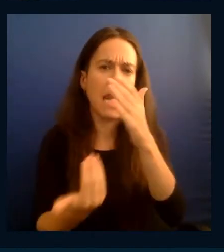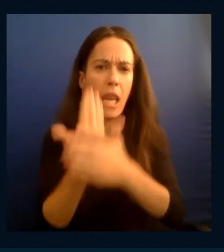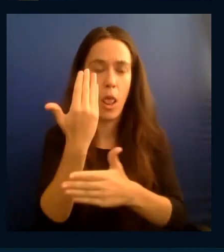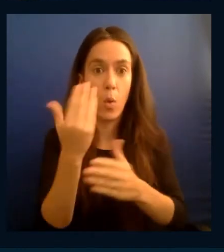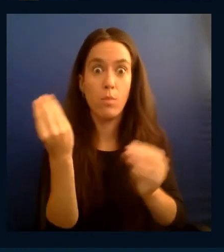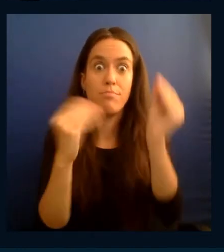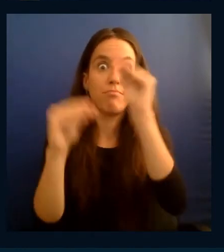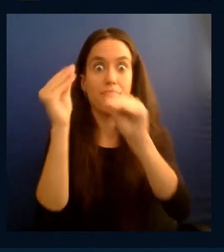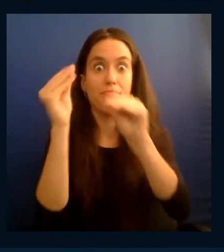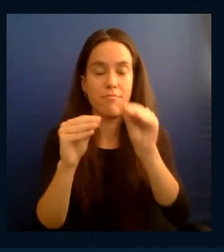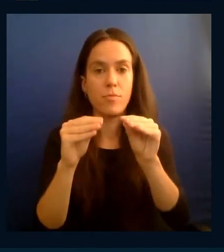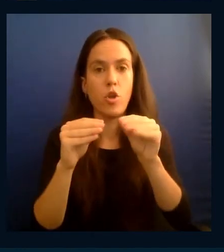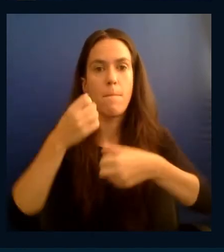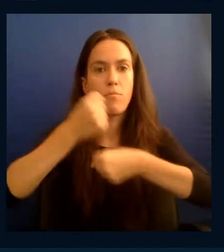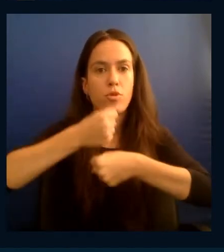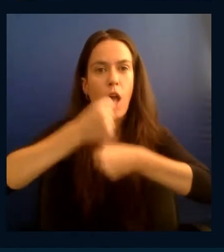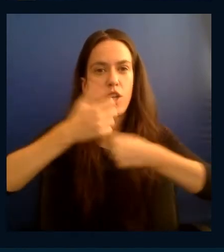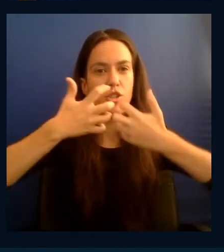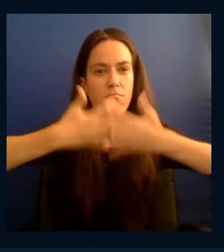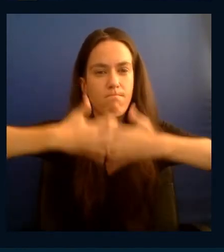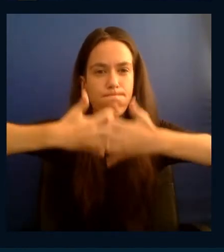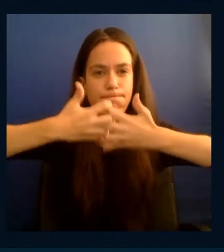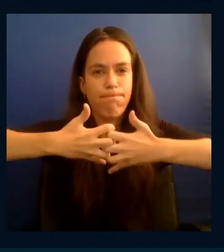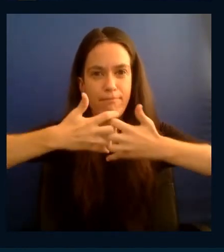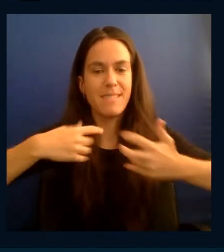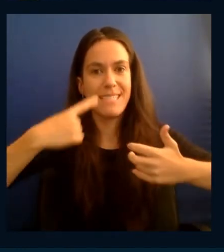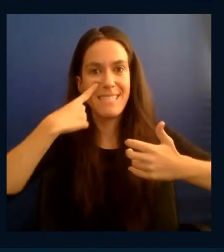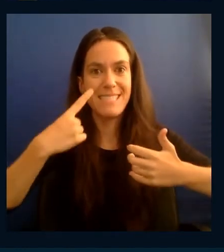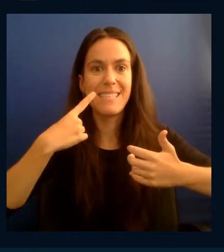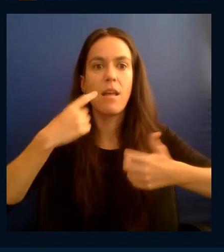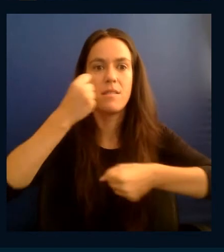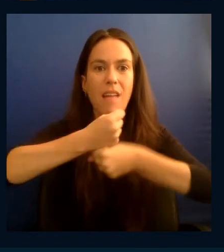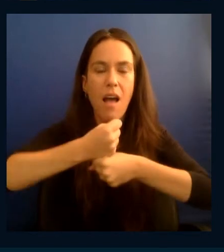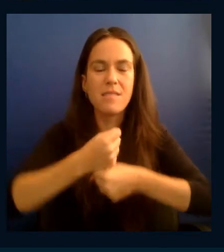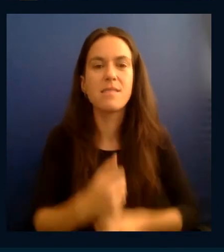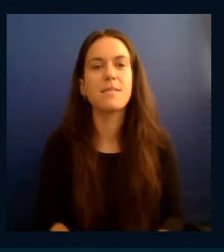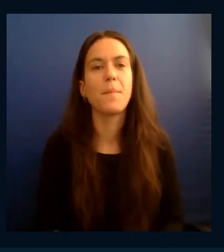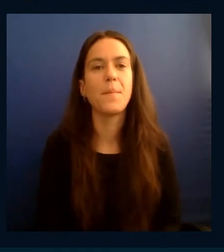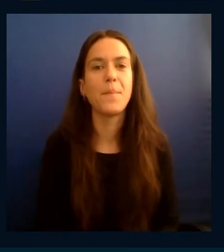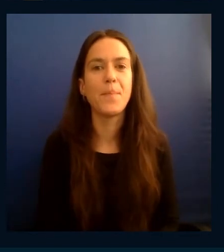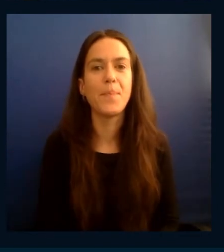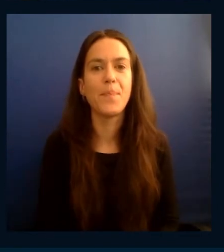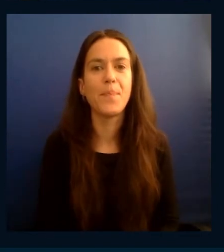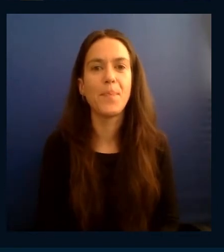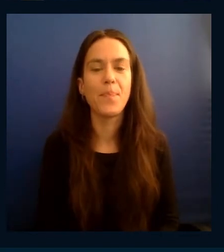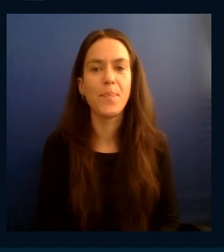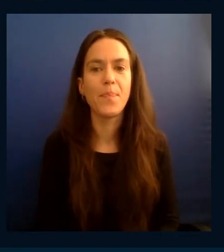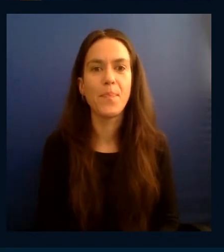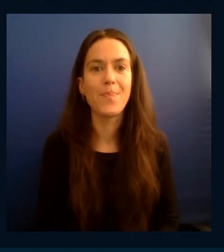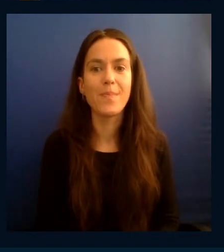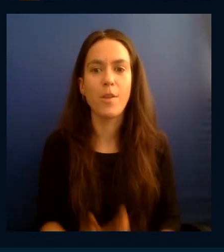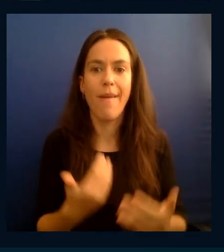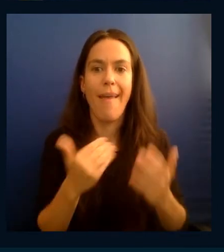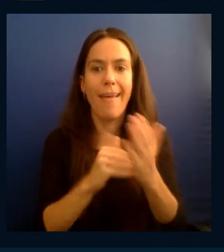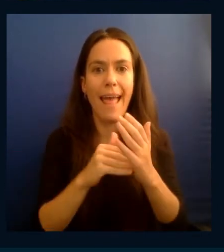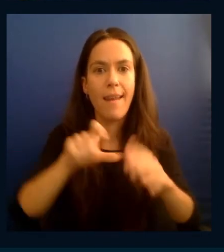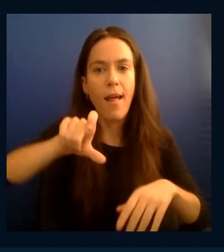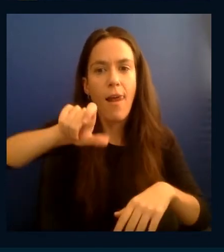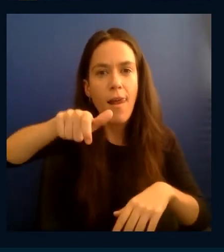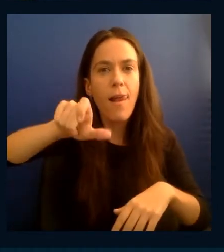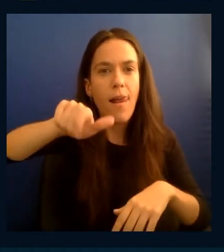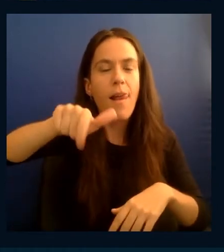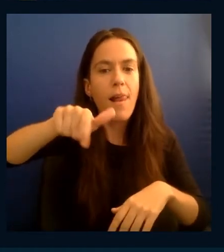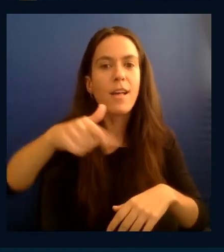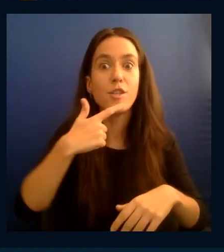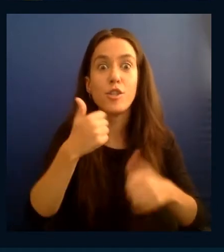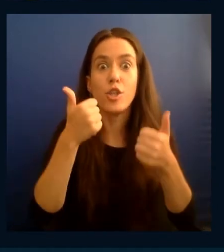let's get production up and running. Let's go into our tasks. Oh, I need some of my production settings. So we need to go and reconfigure everything again. It's good to know